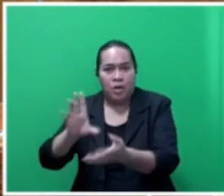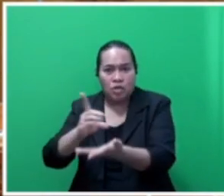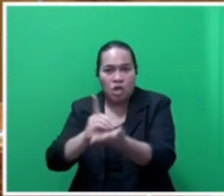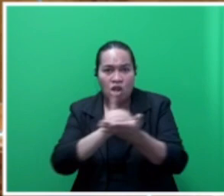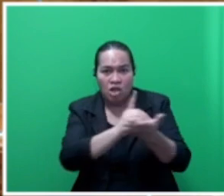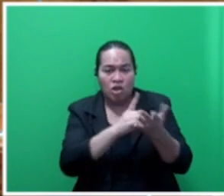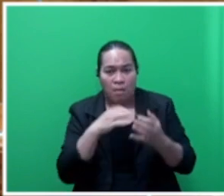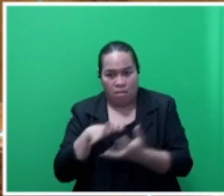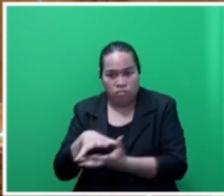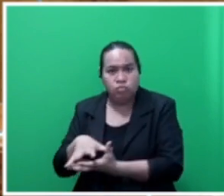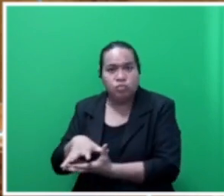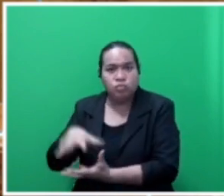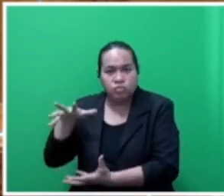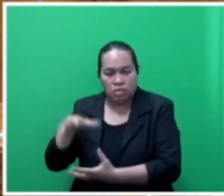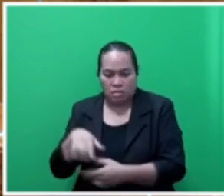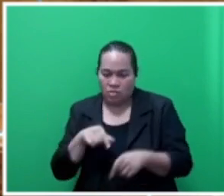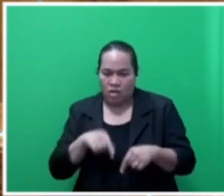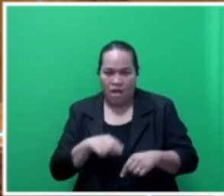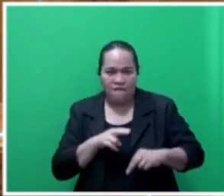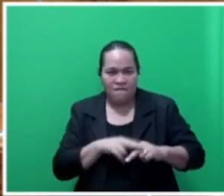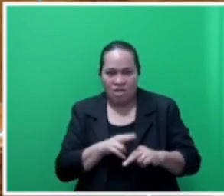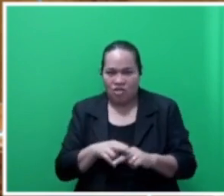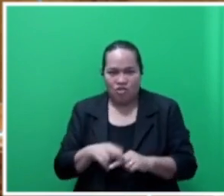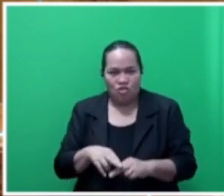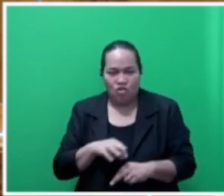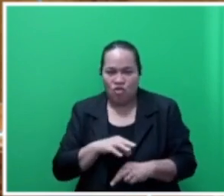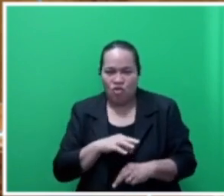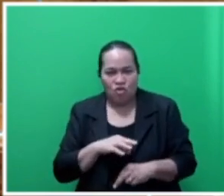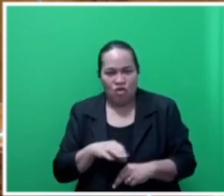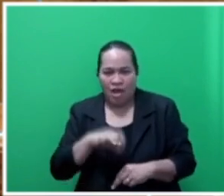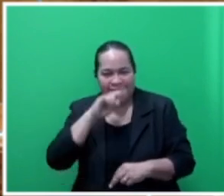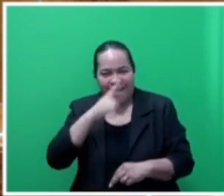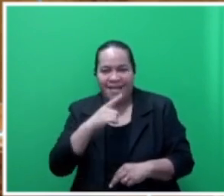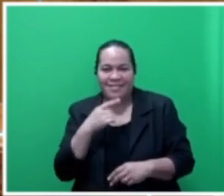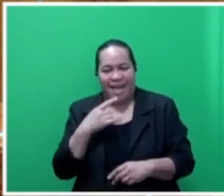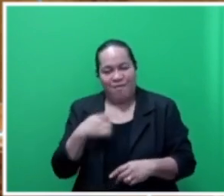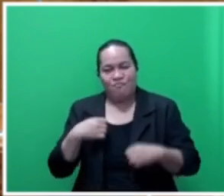It is not the ability of this government to negotiate such support as claimed.